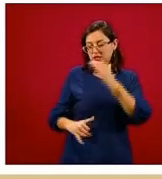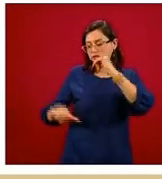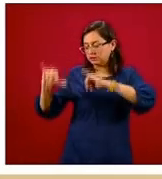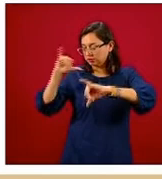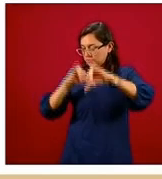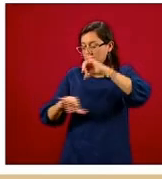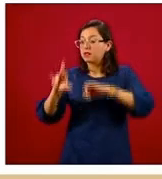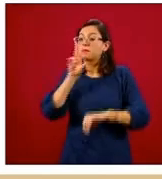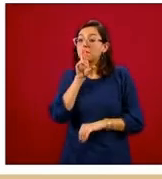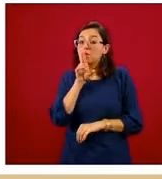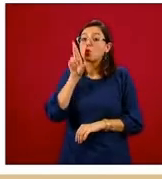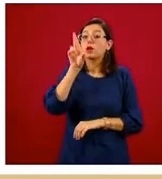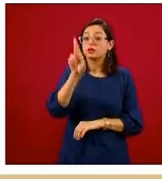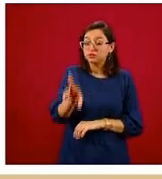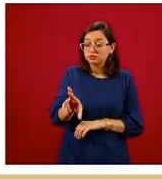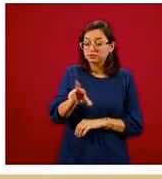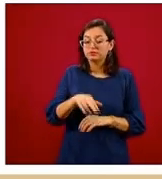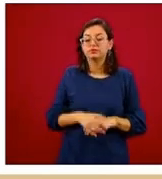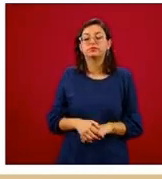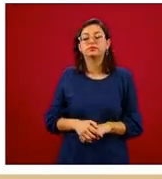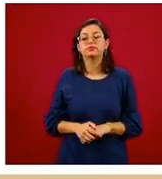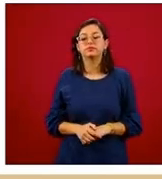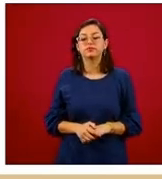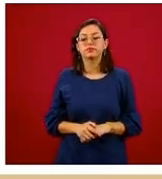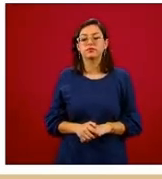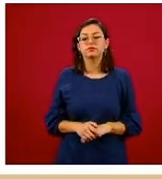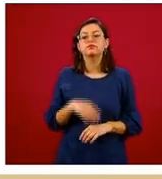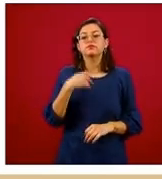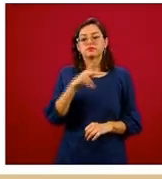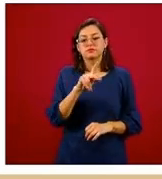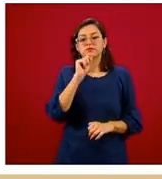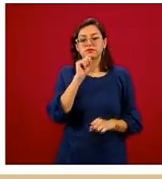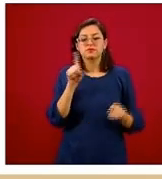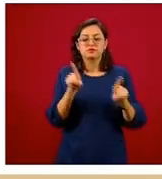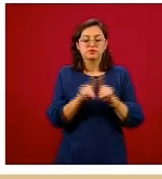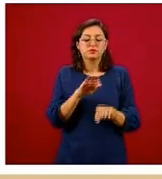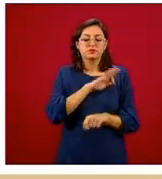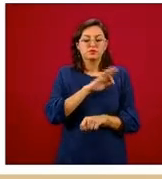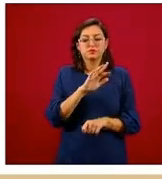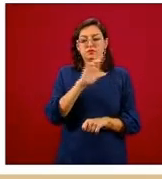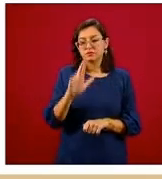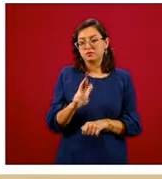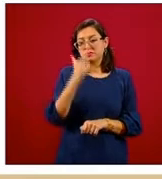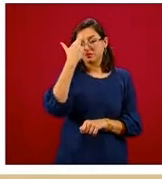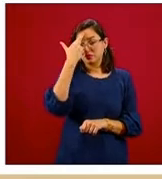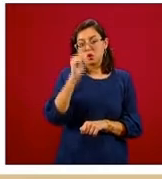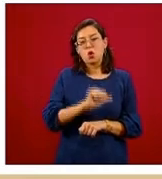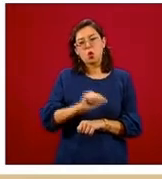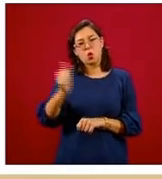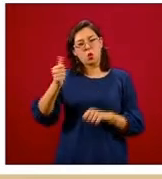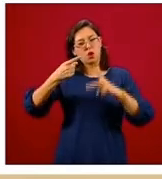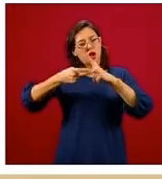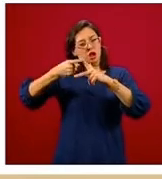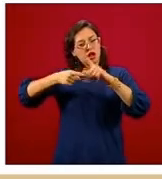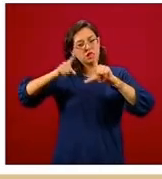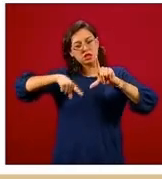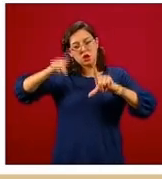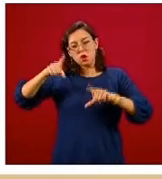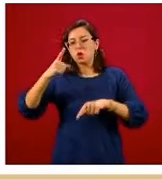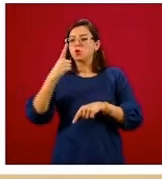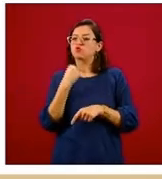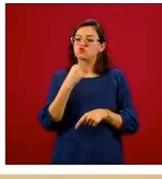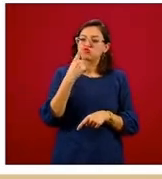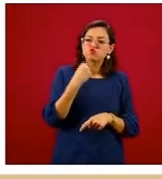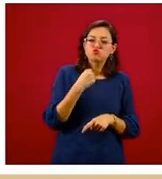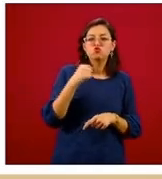also see the tests that were outstanding. And if you remember the chart where we were showing confirmed cases